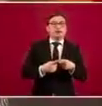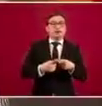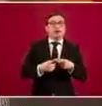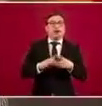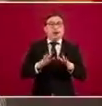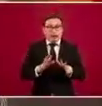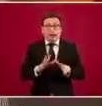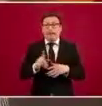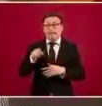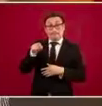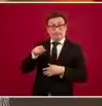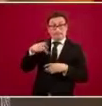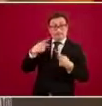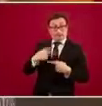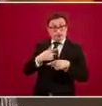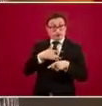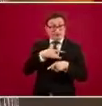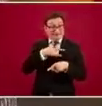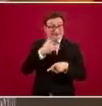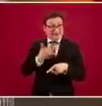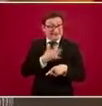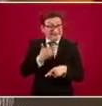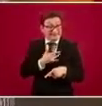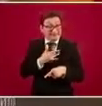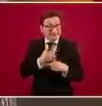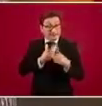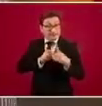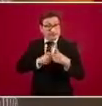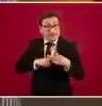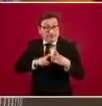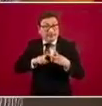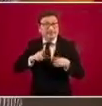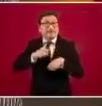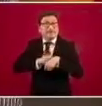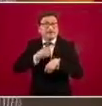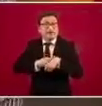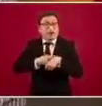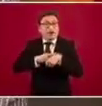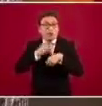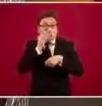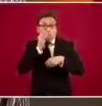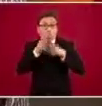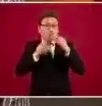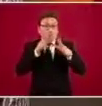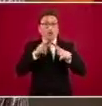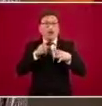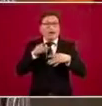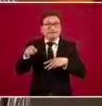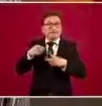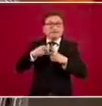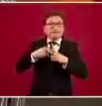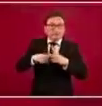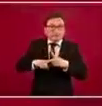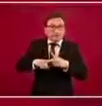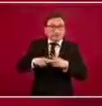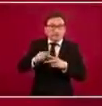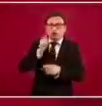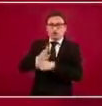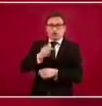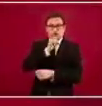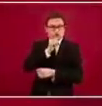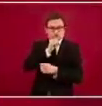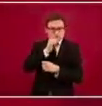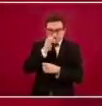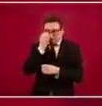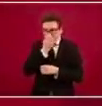scientific evidence that conclusively demonstrates that this is an effective generalized measure against the pandemic.